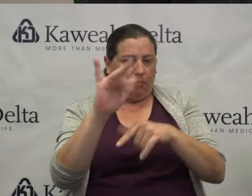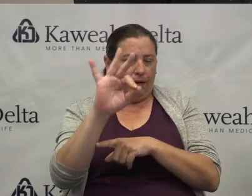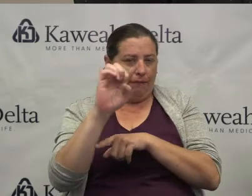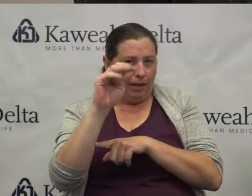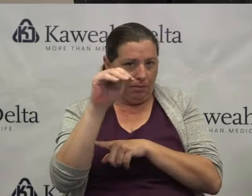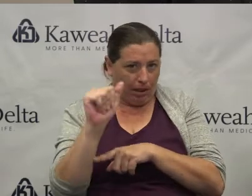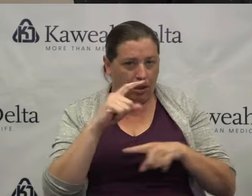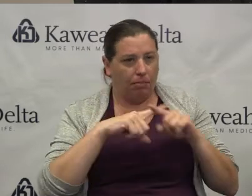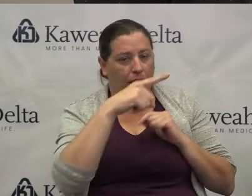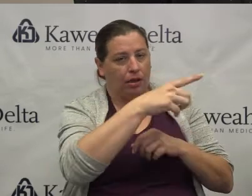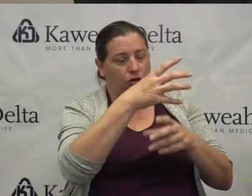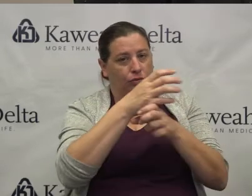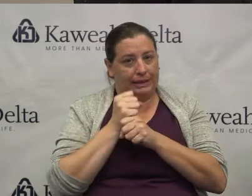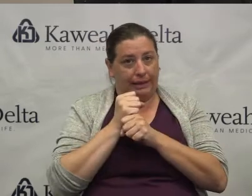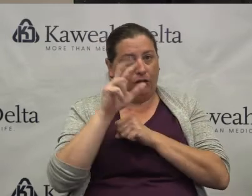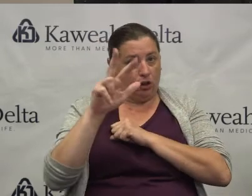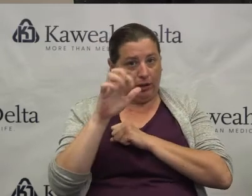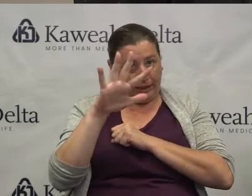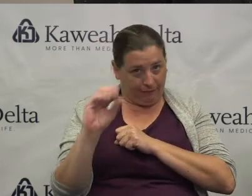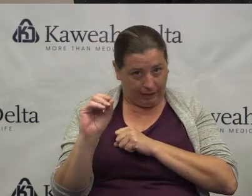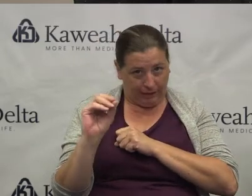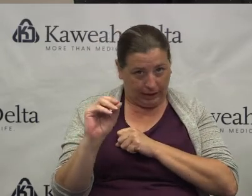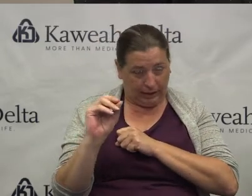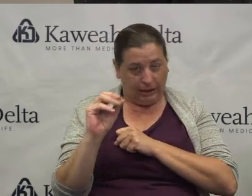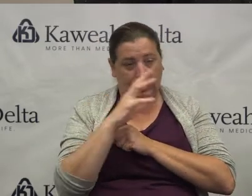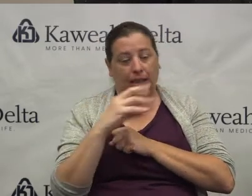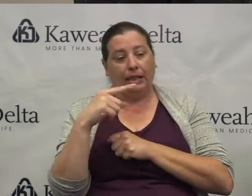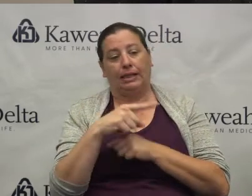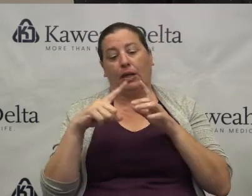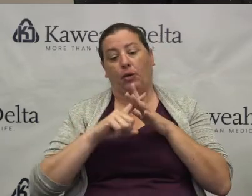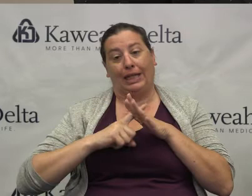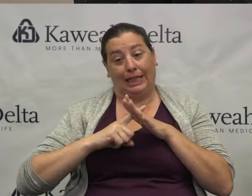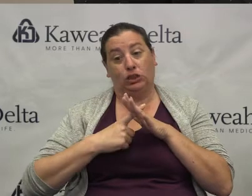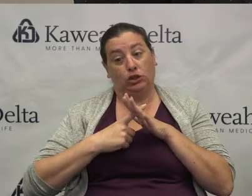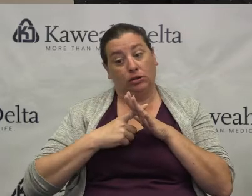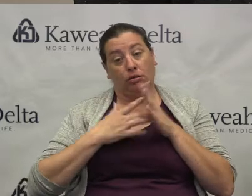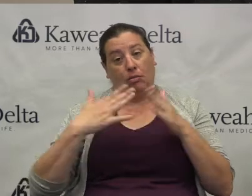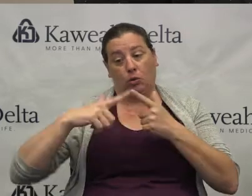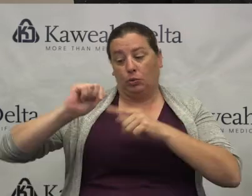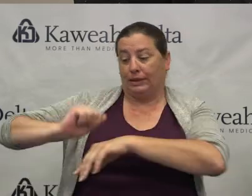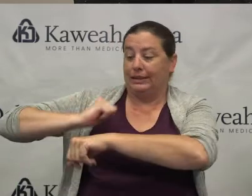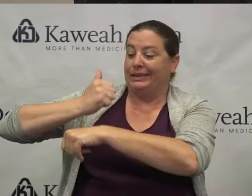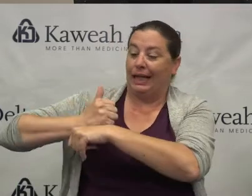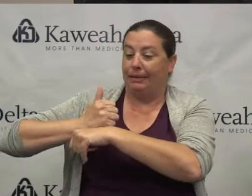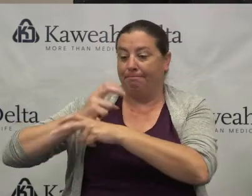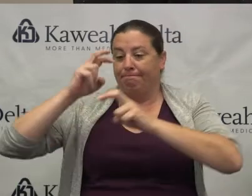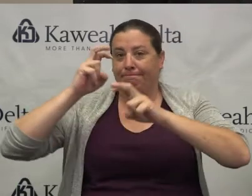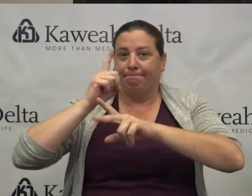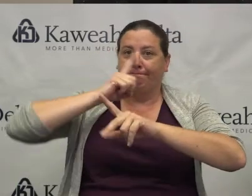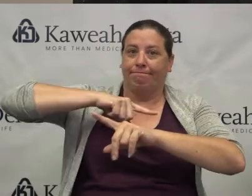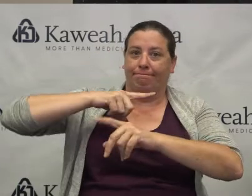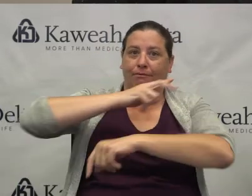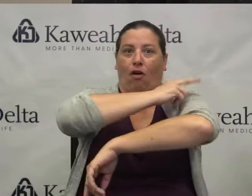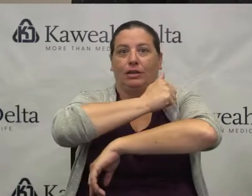of 350 beds. And they initially were going to set up kind of a makeshift hospital out at